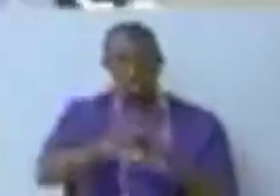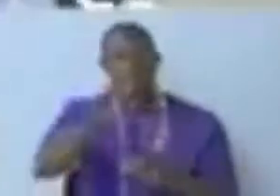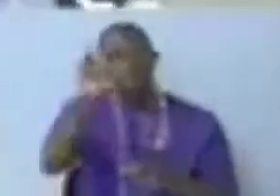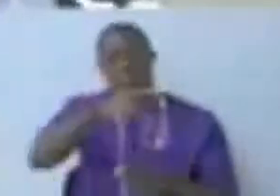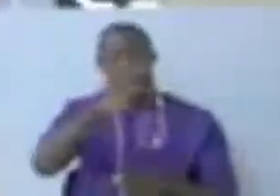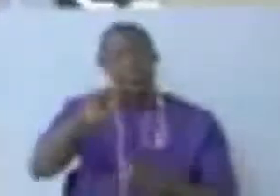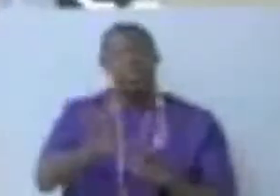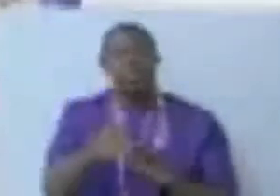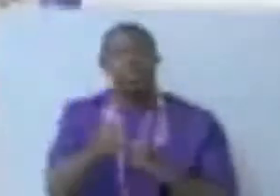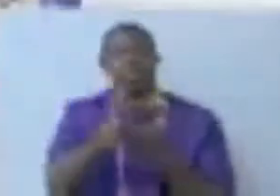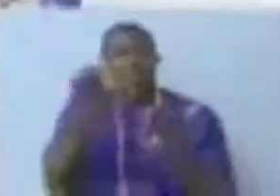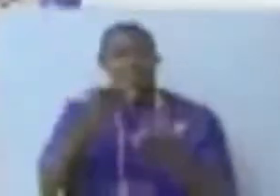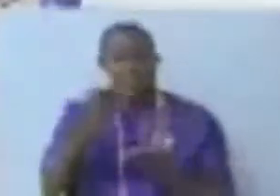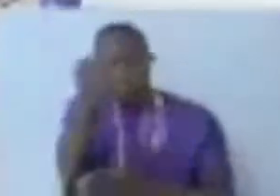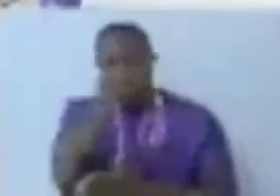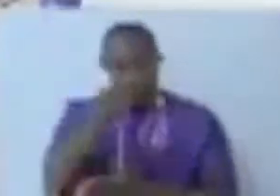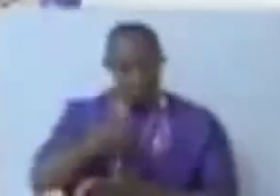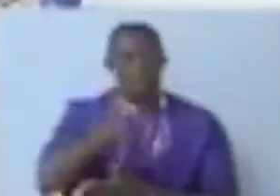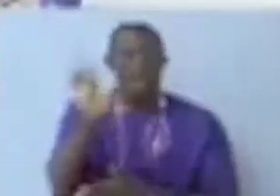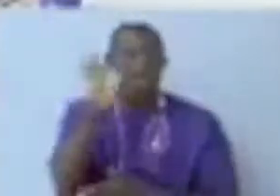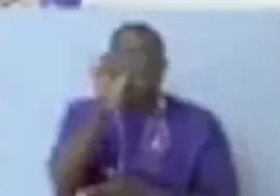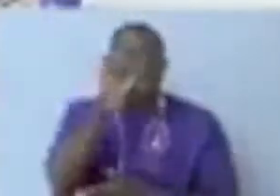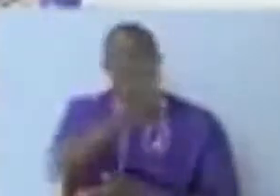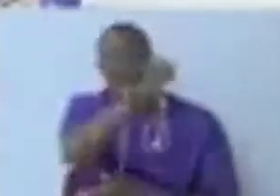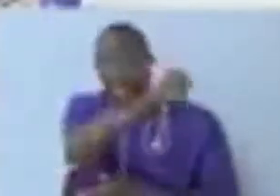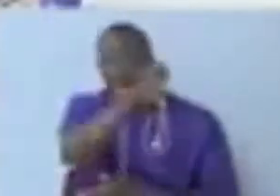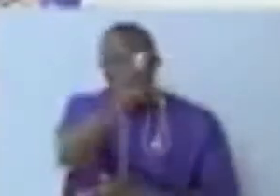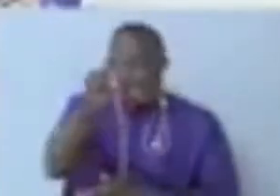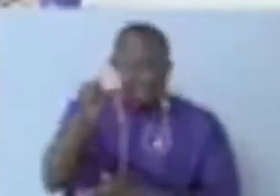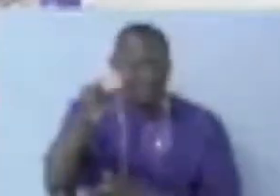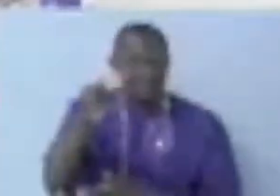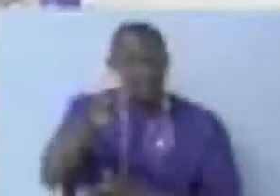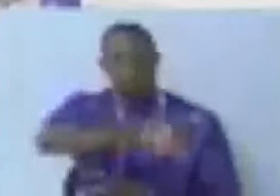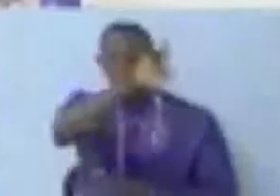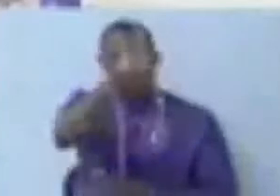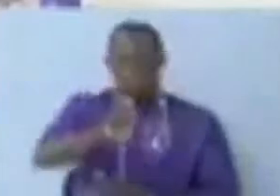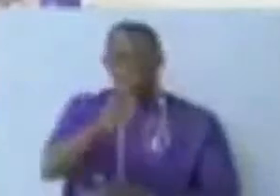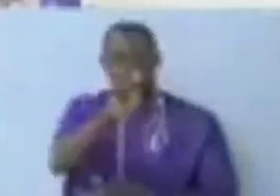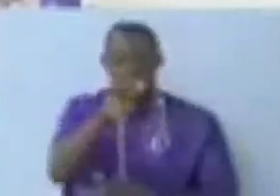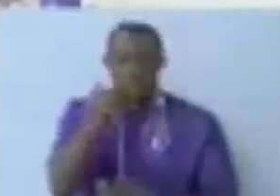That you ask the answers to which are within my knowledge. I